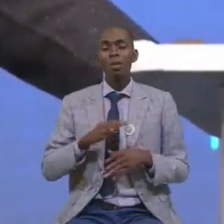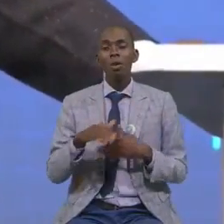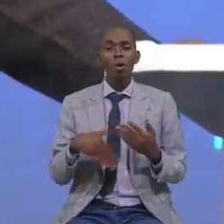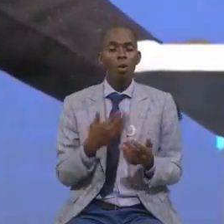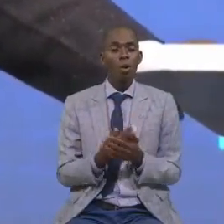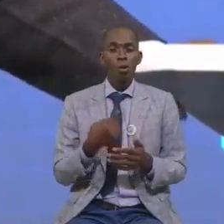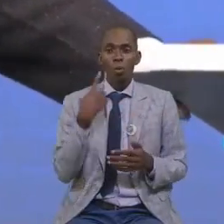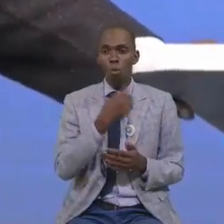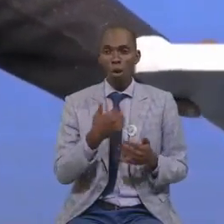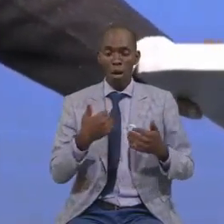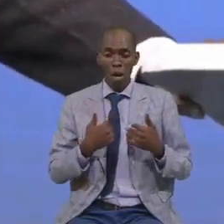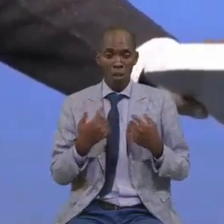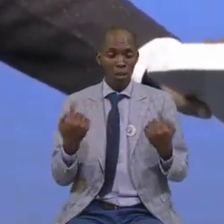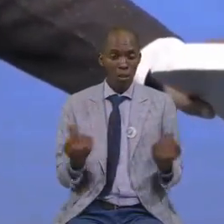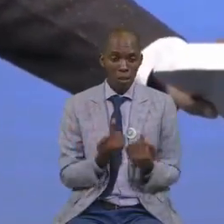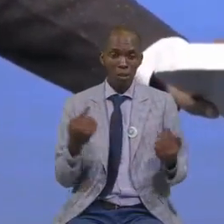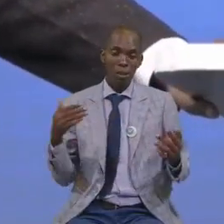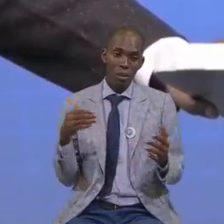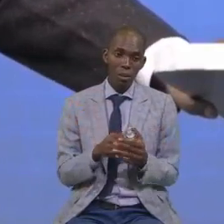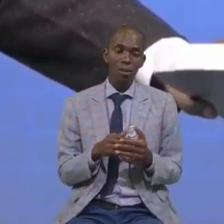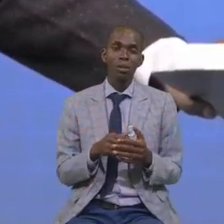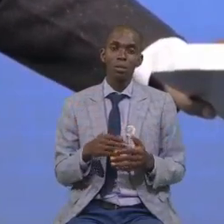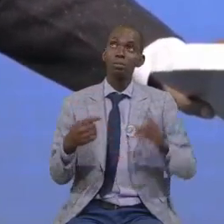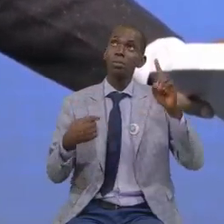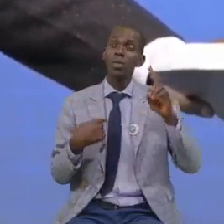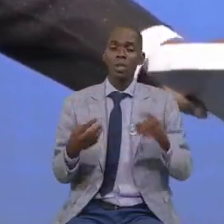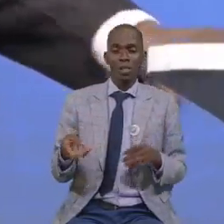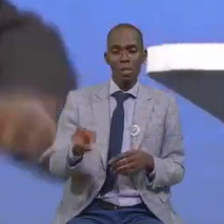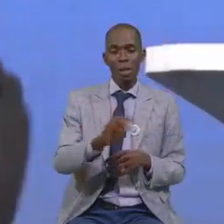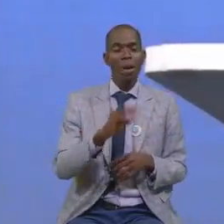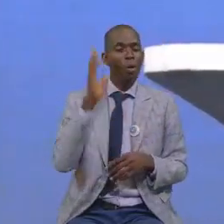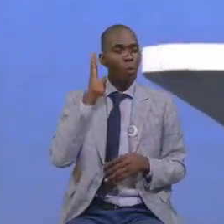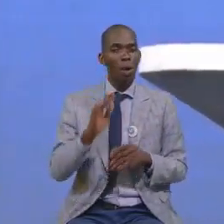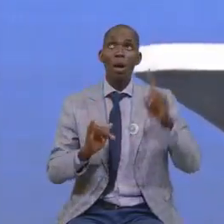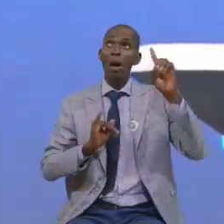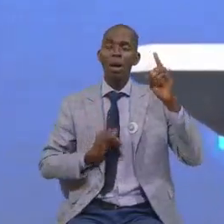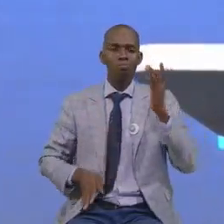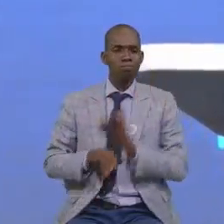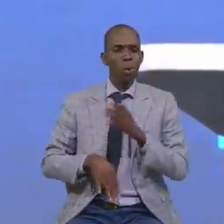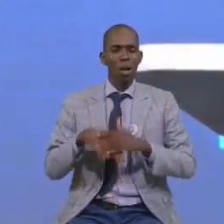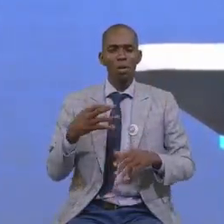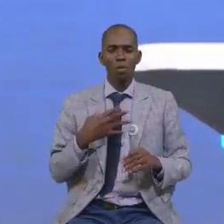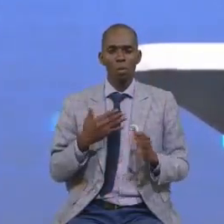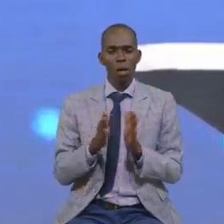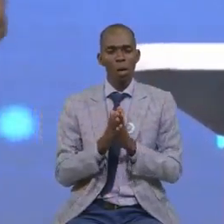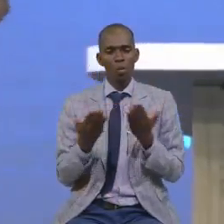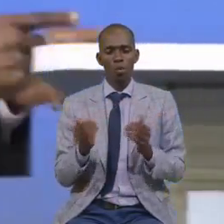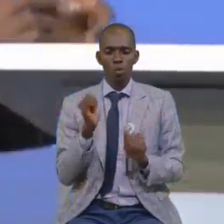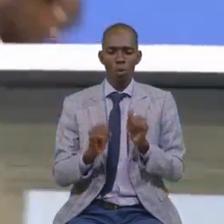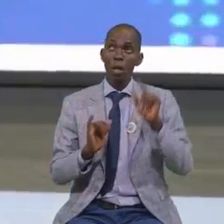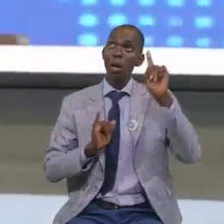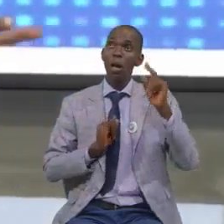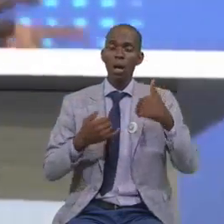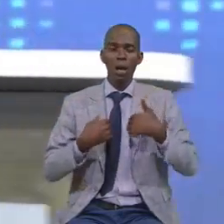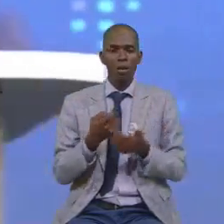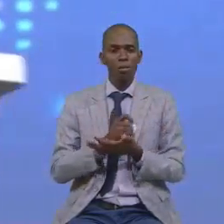sinned against me, them will I blot out of my book, which I have written. He knew that